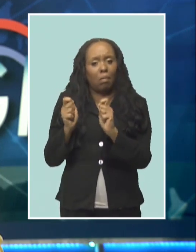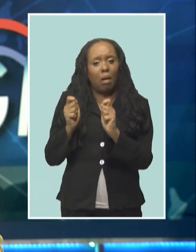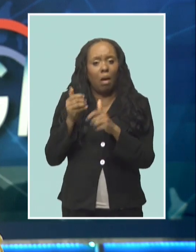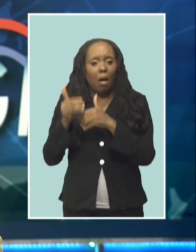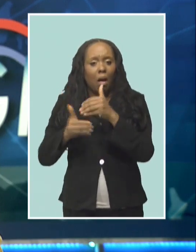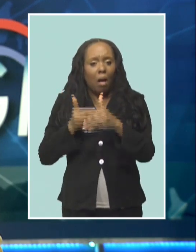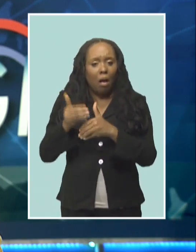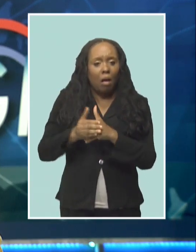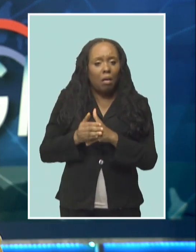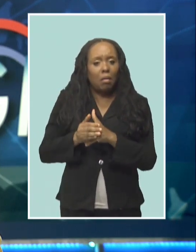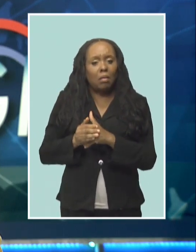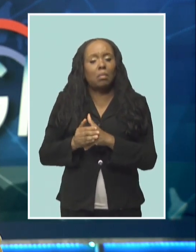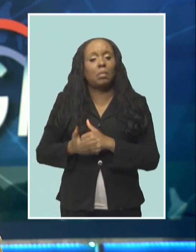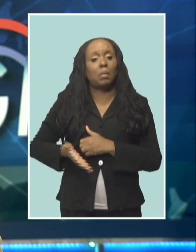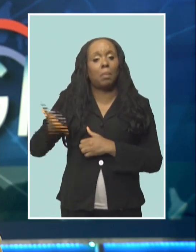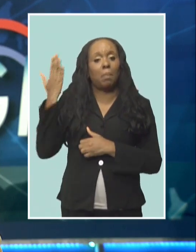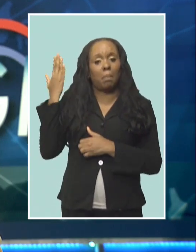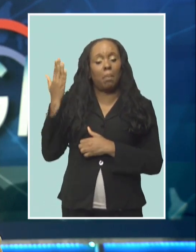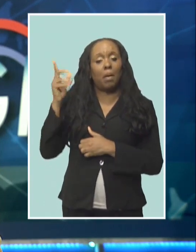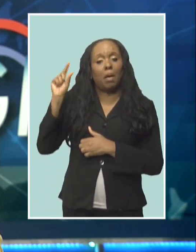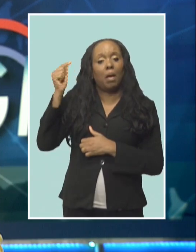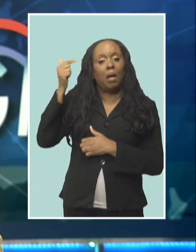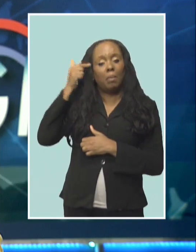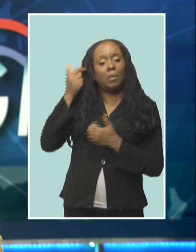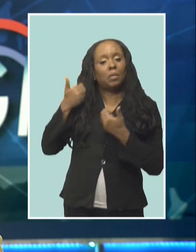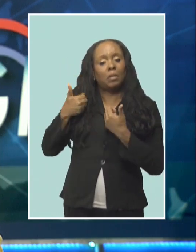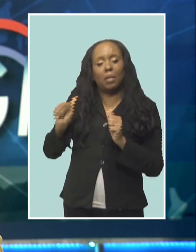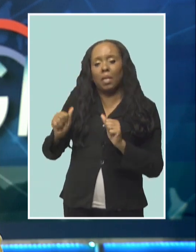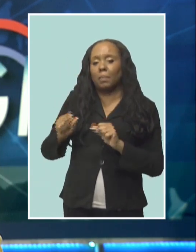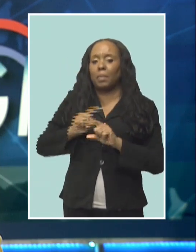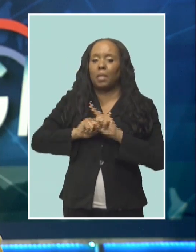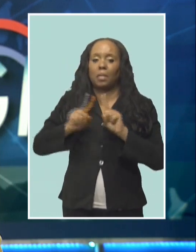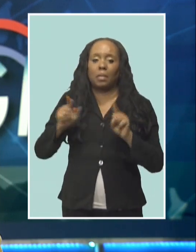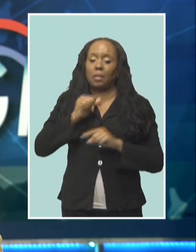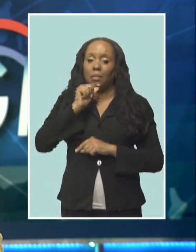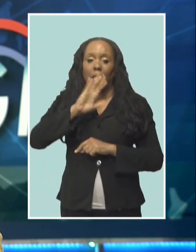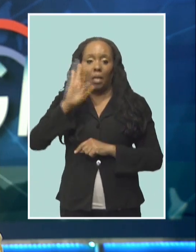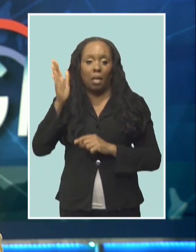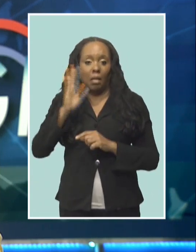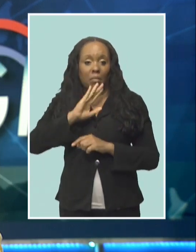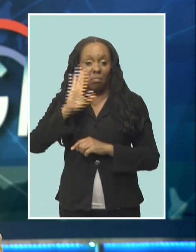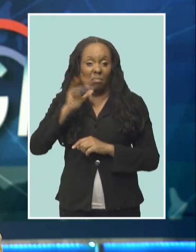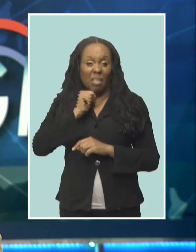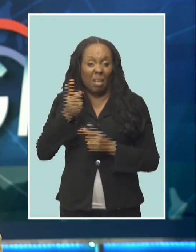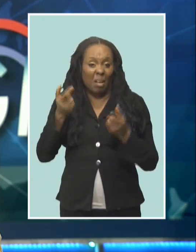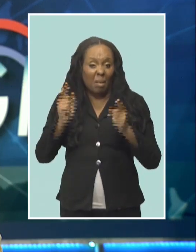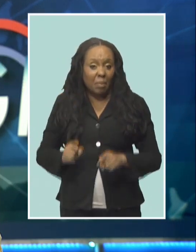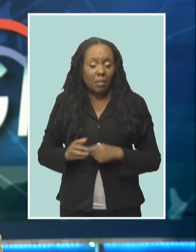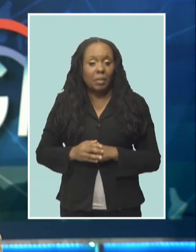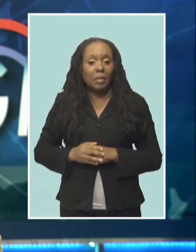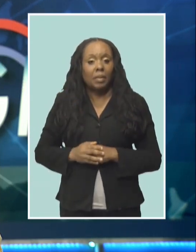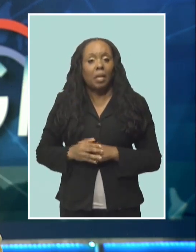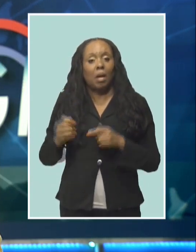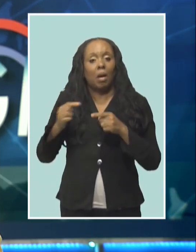a move intended by previous administrations, but one that never happened. He was responding to Leader of the Opposition, Ralph